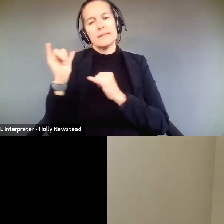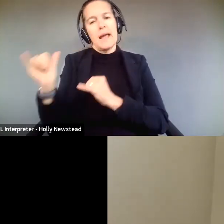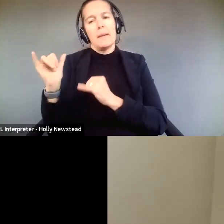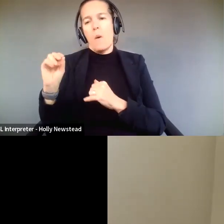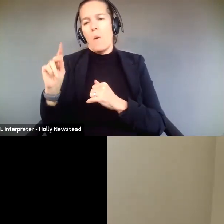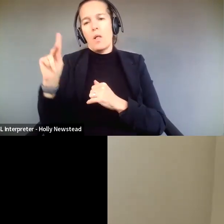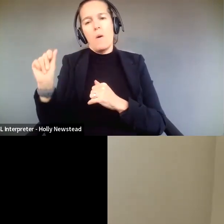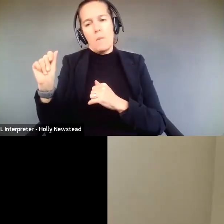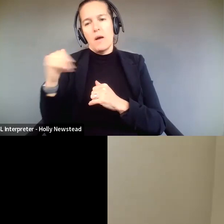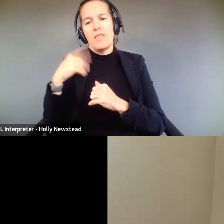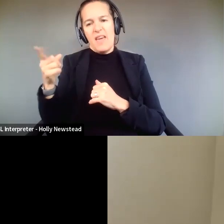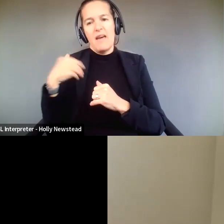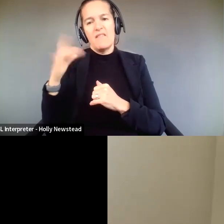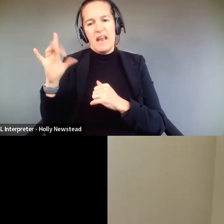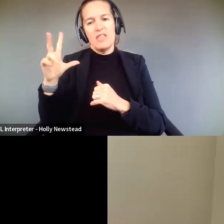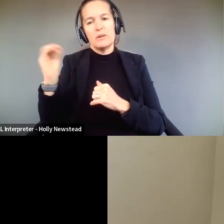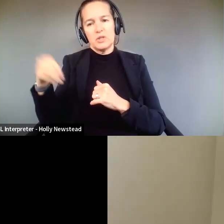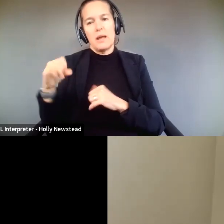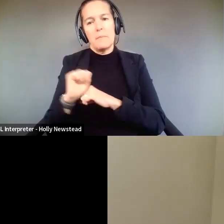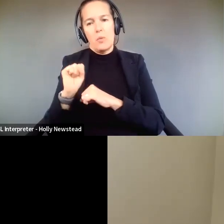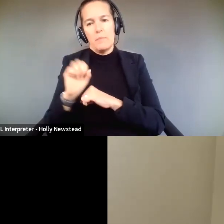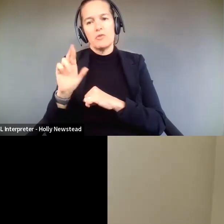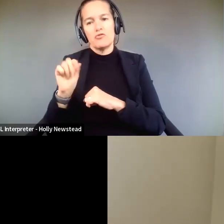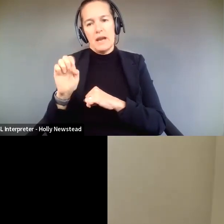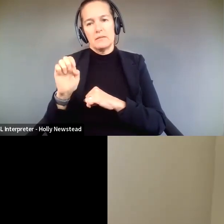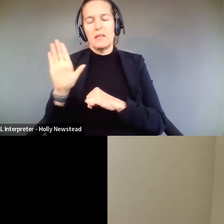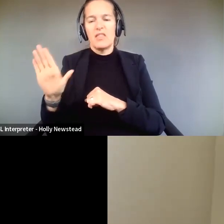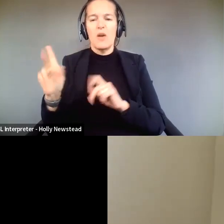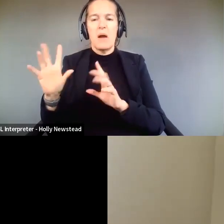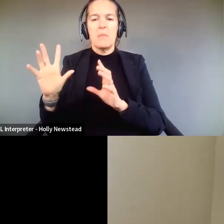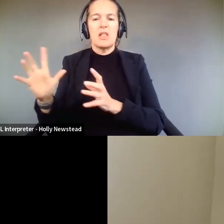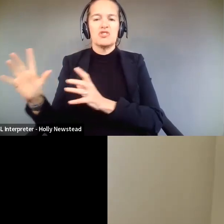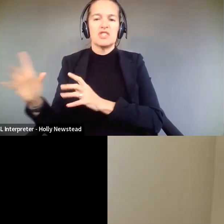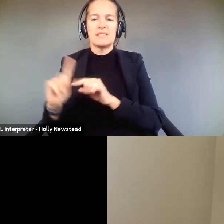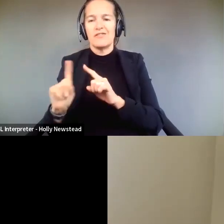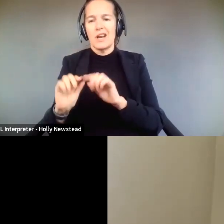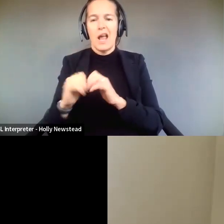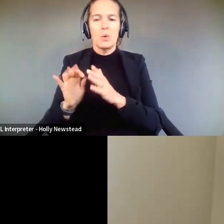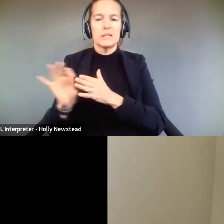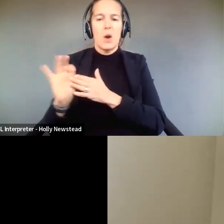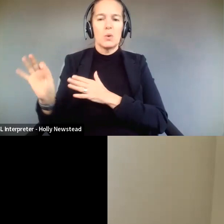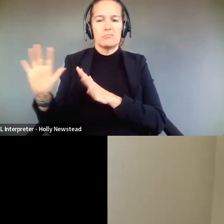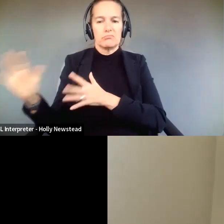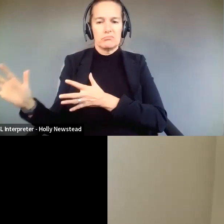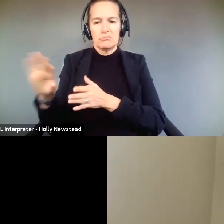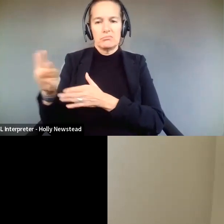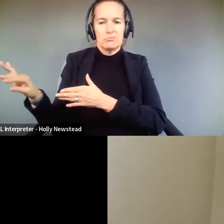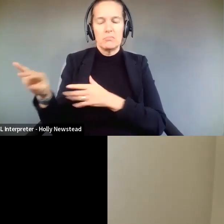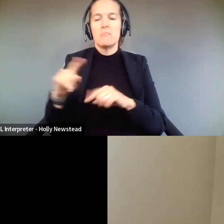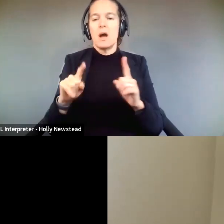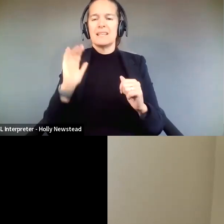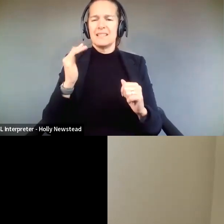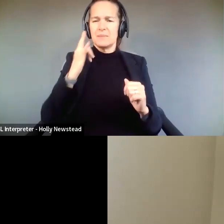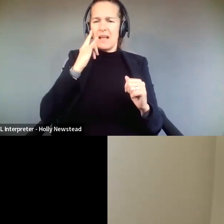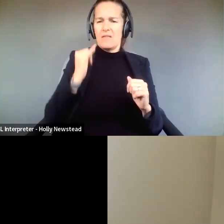has an 83% employment rate. And there are different populations and how you count and all that kind of stuff. But it seems like